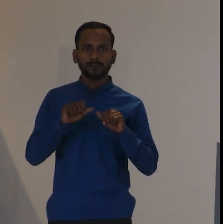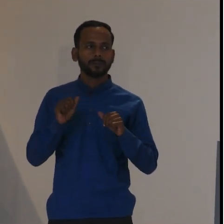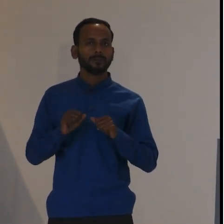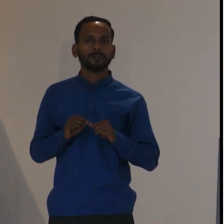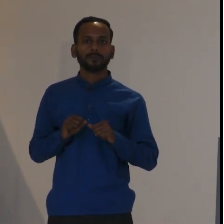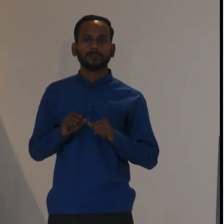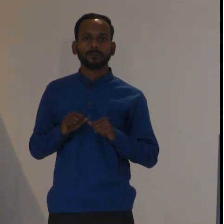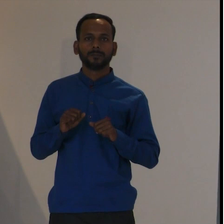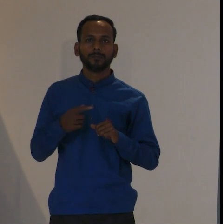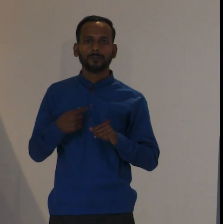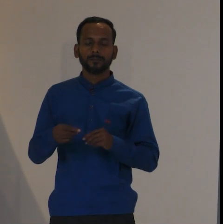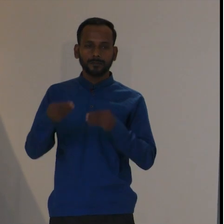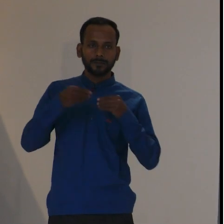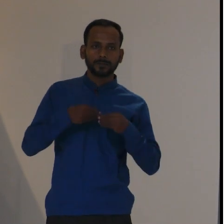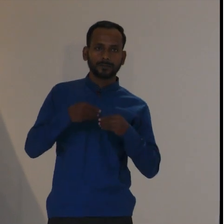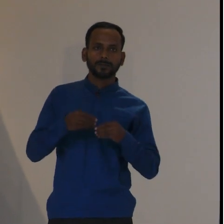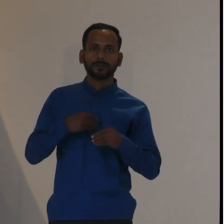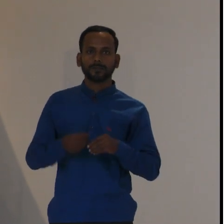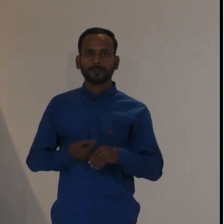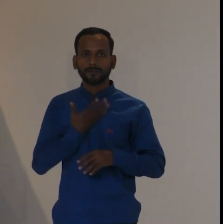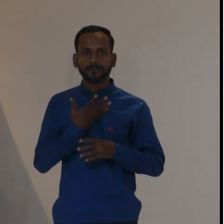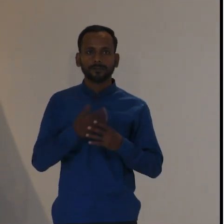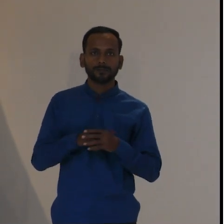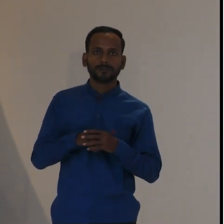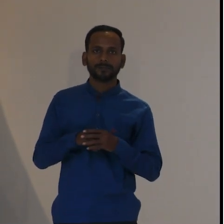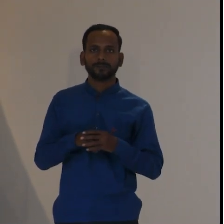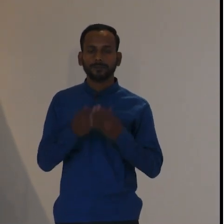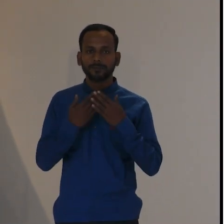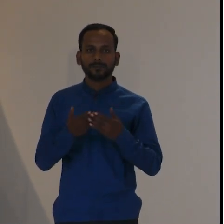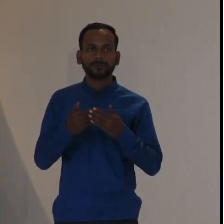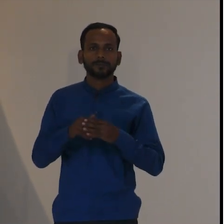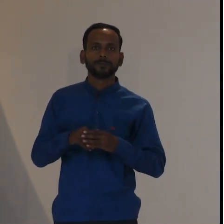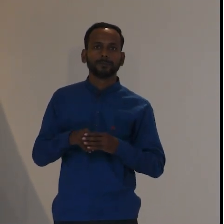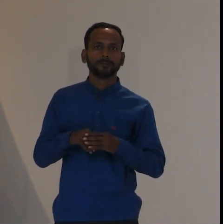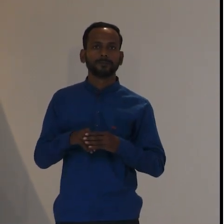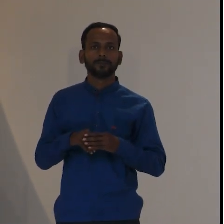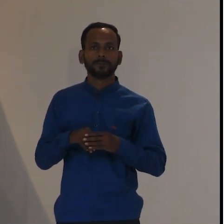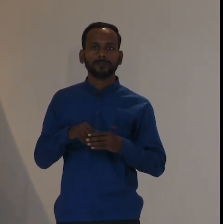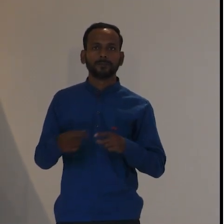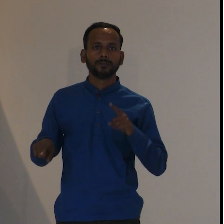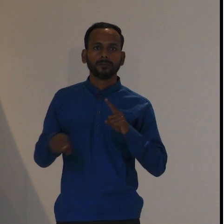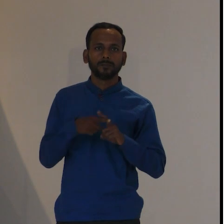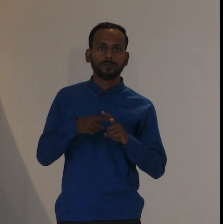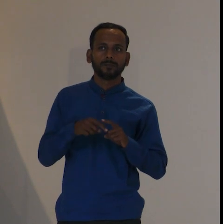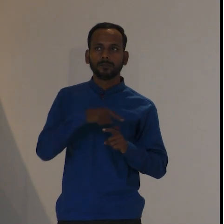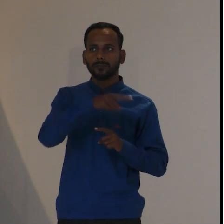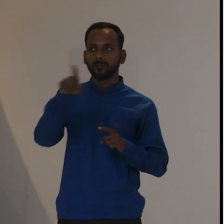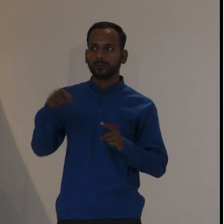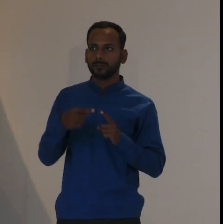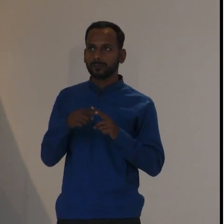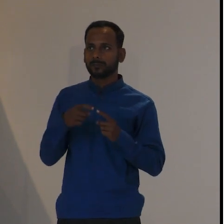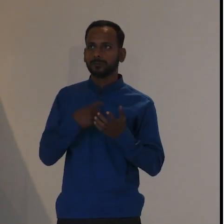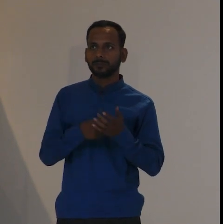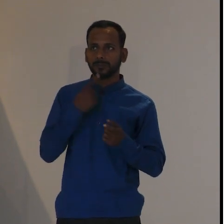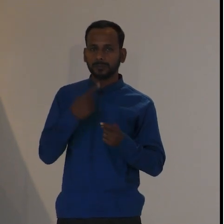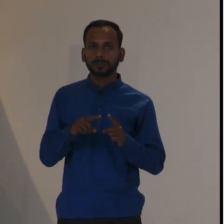Museum for giving me this opportunity. I was surprised, but nevertheless thankful. Also, I thank Radhika,